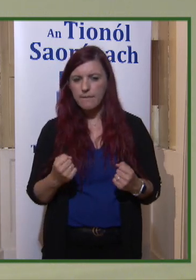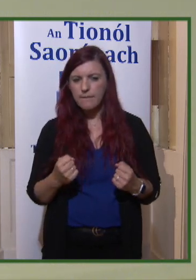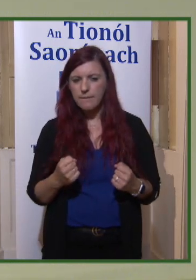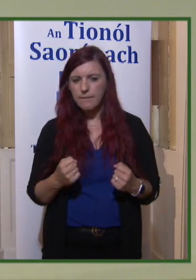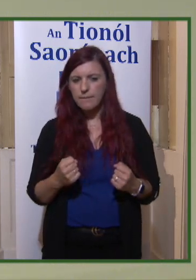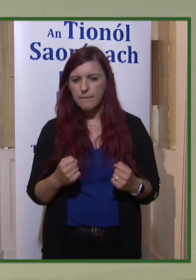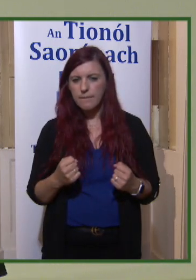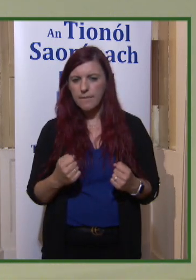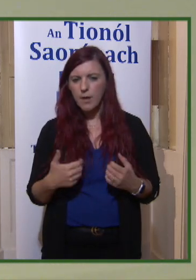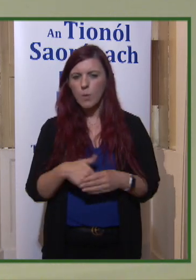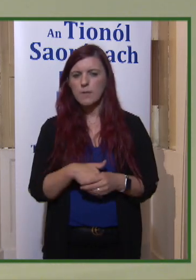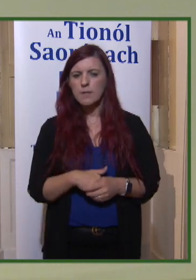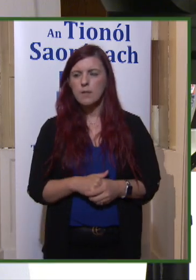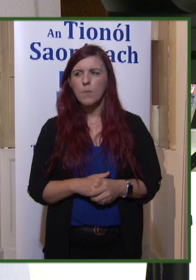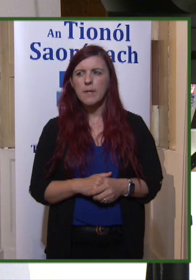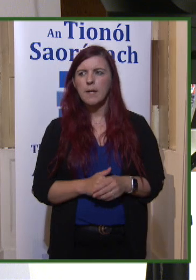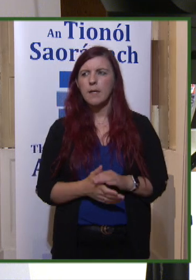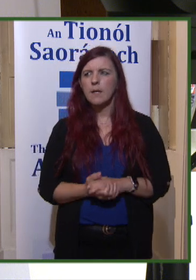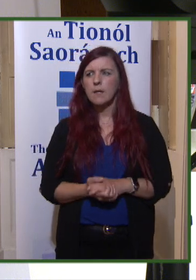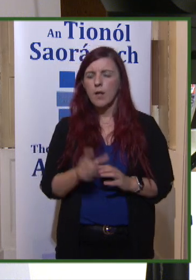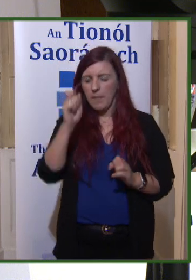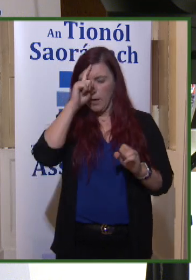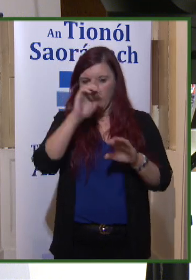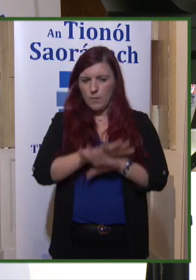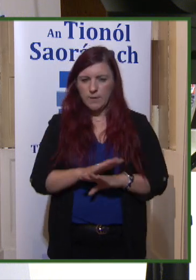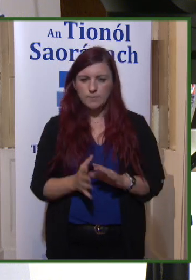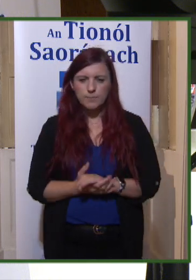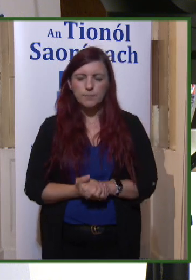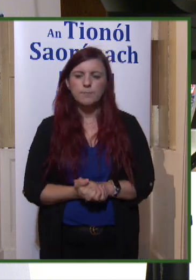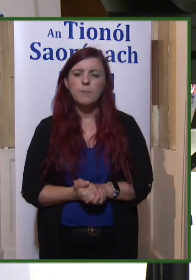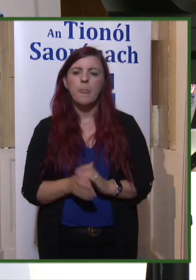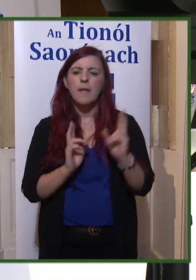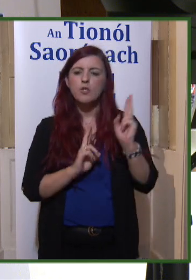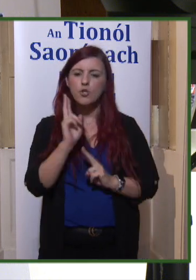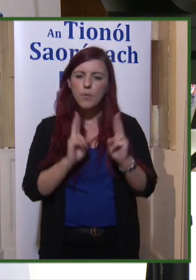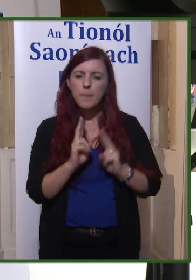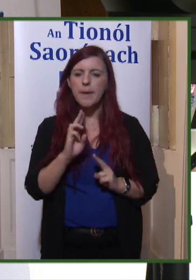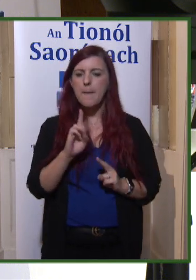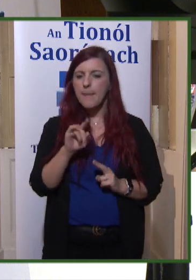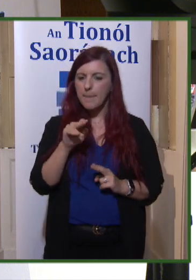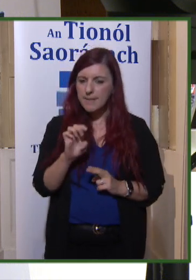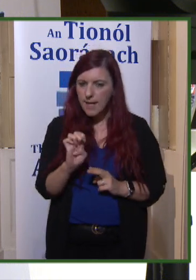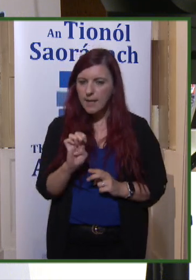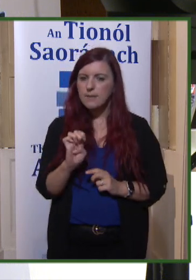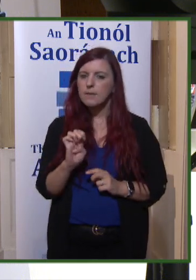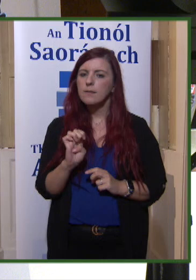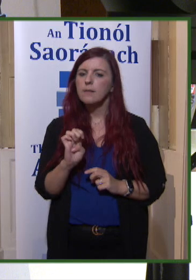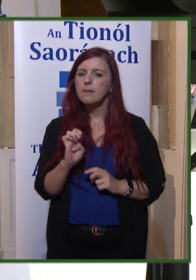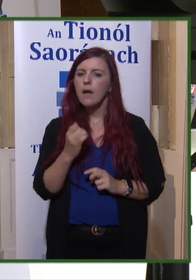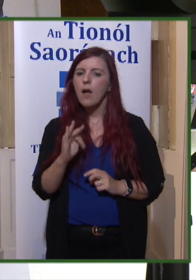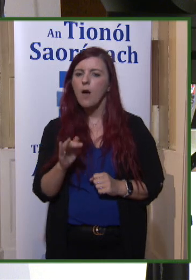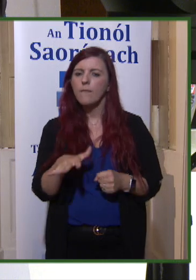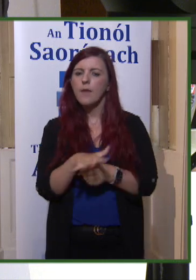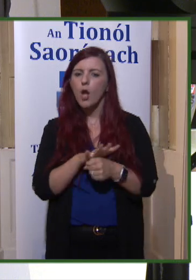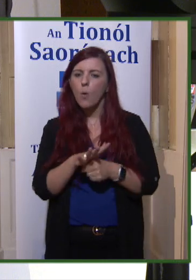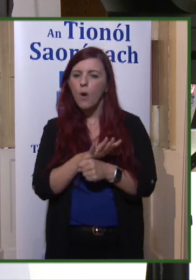actual role. Yeah, you know, okay, thanks. We were confused. Yeah, so it's should there be a plebiscite of the local